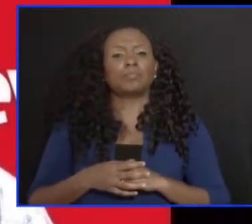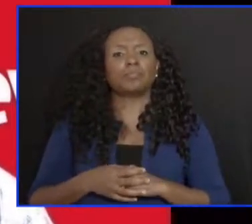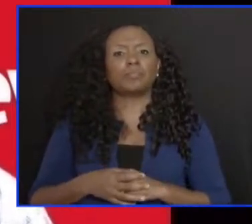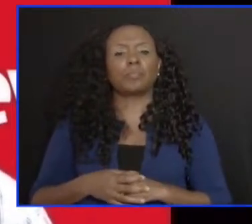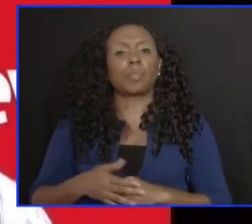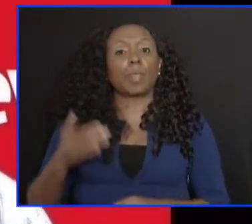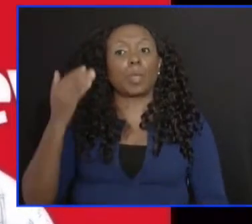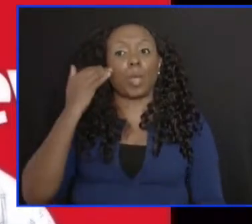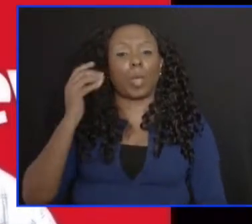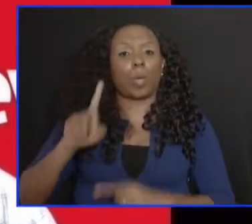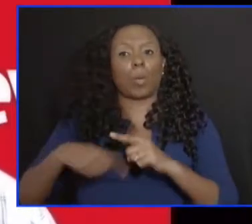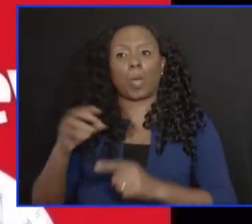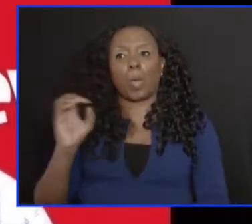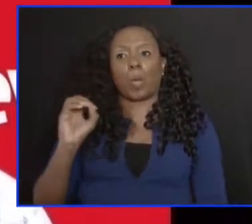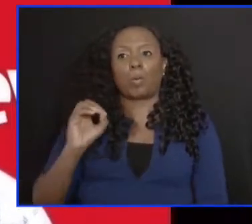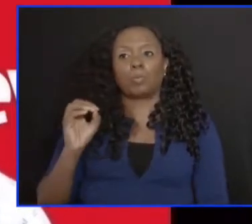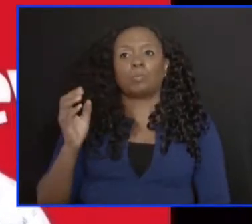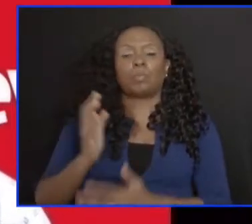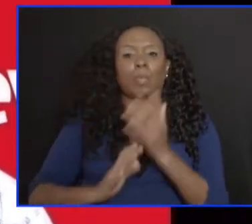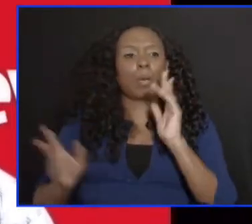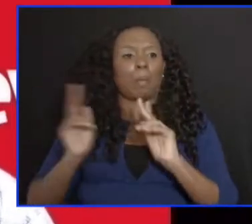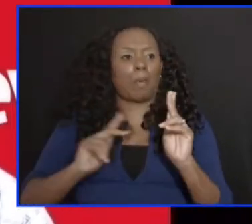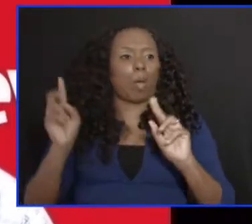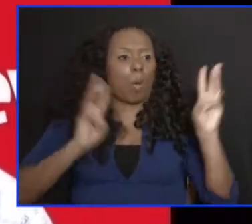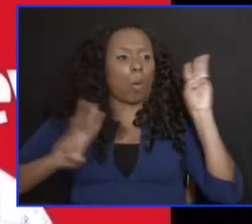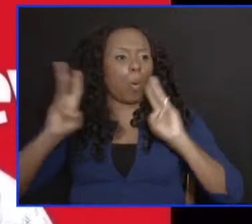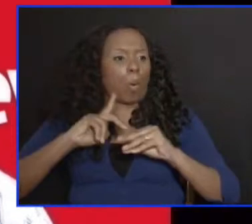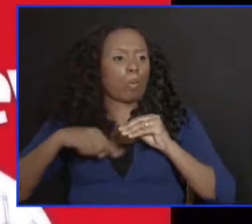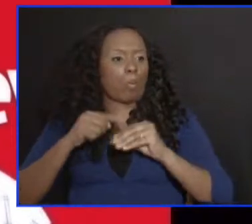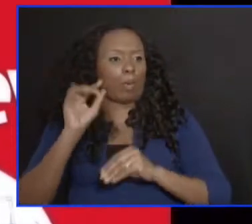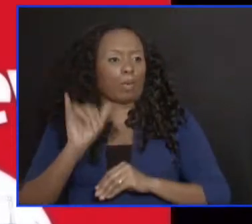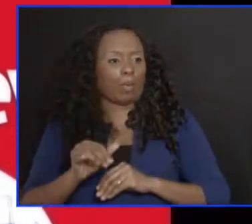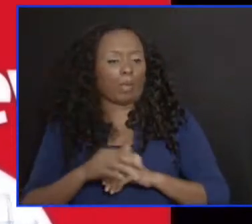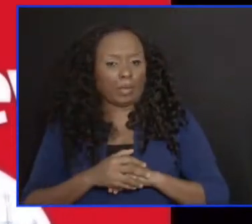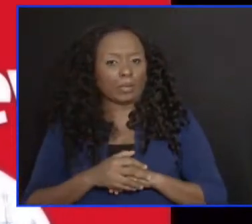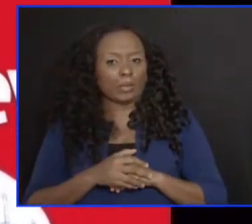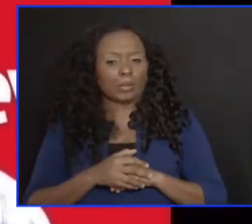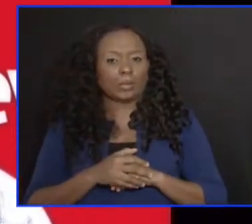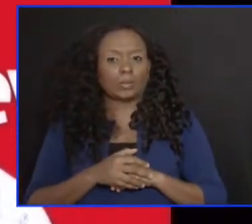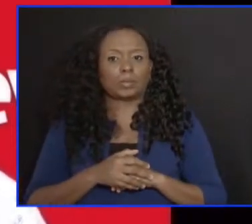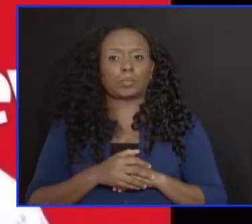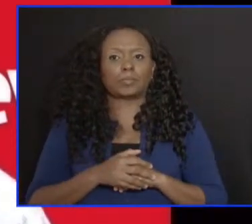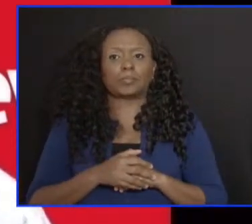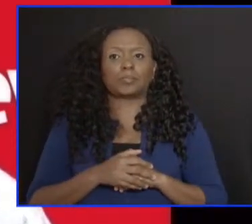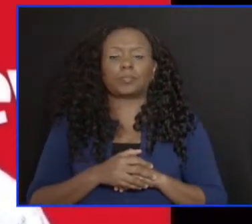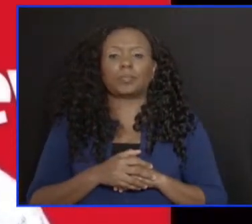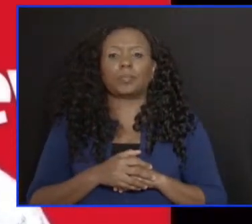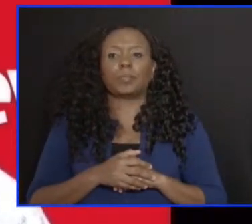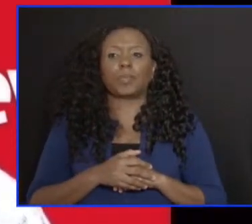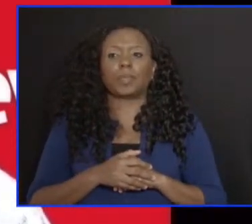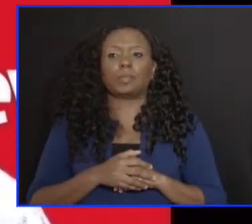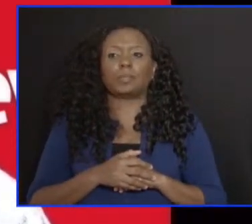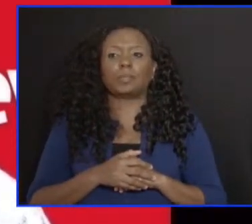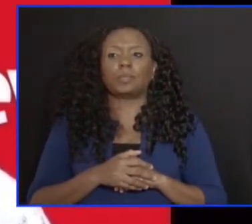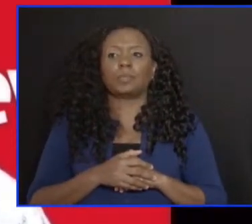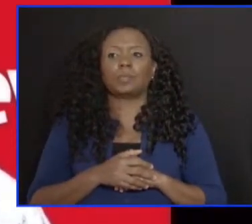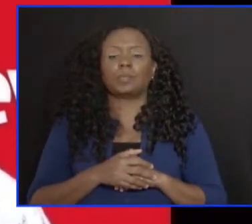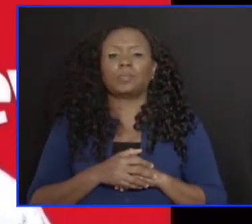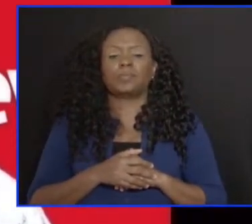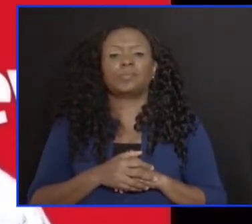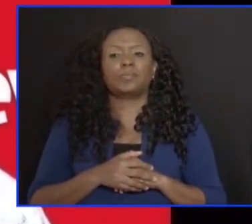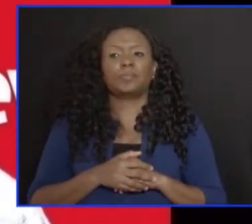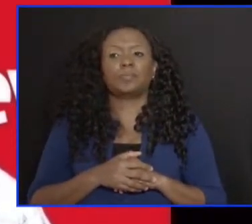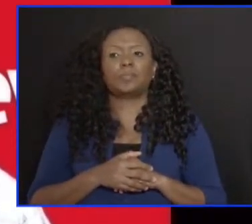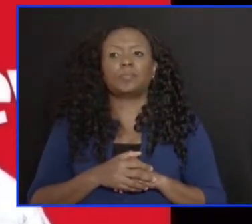advent of Omicron, there were concerns of kidney issues and so on. What exactly is